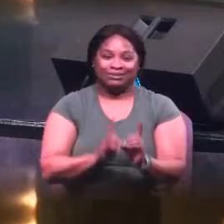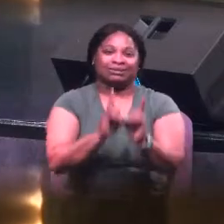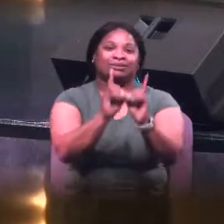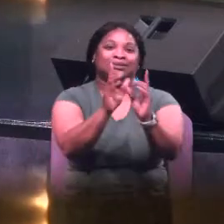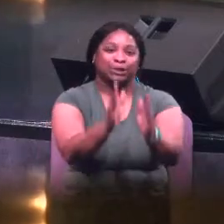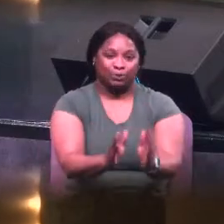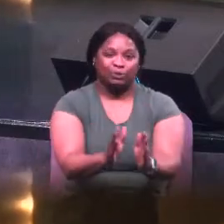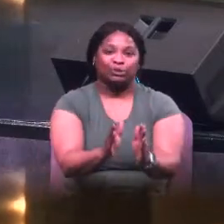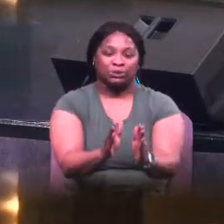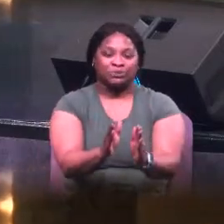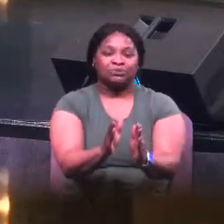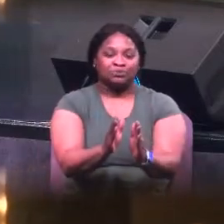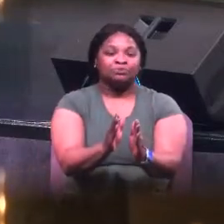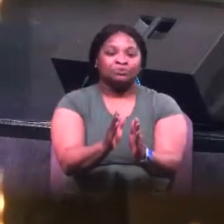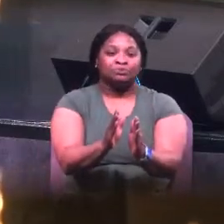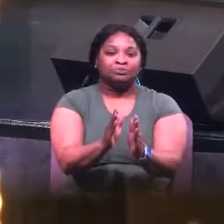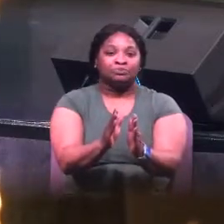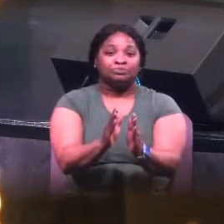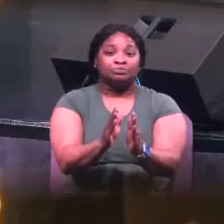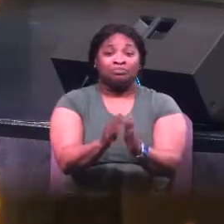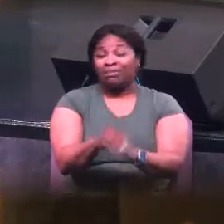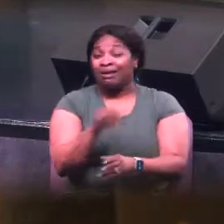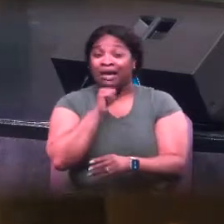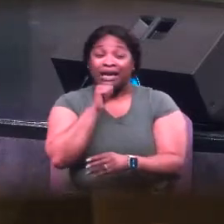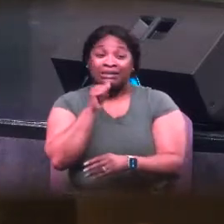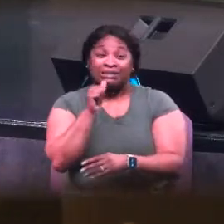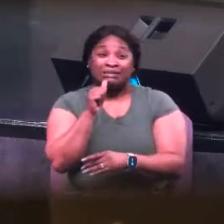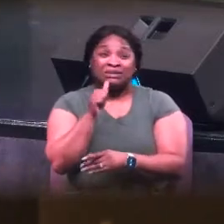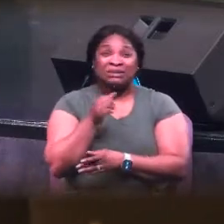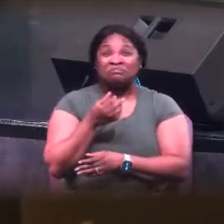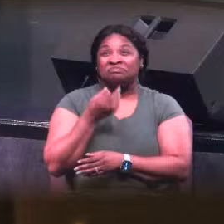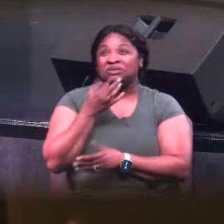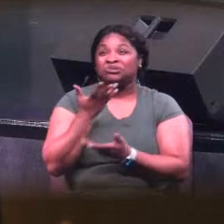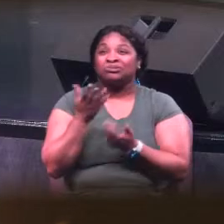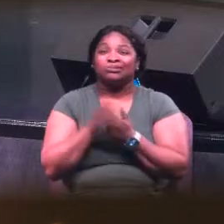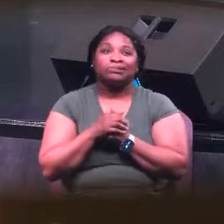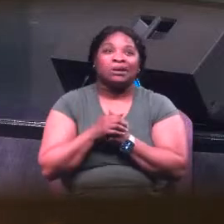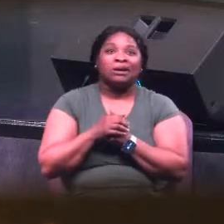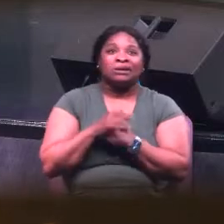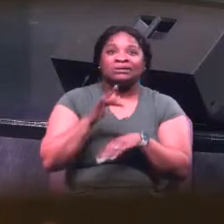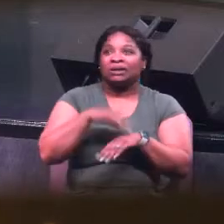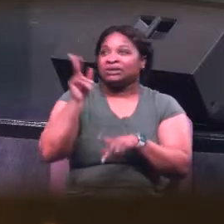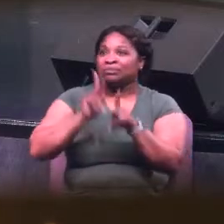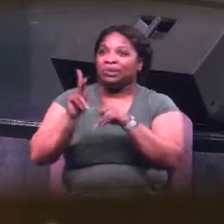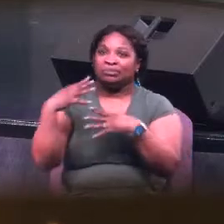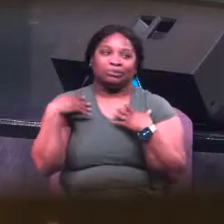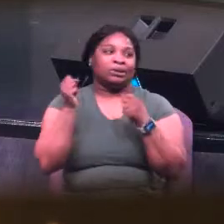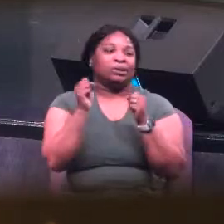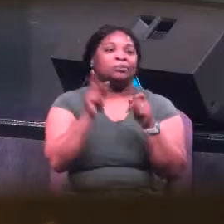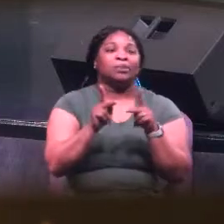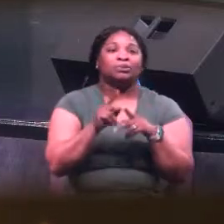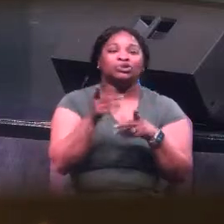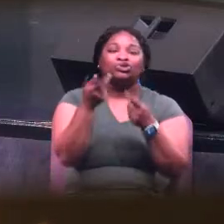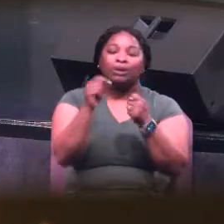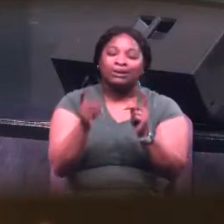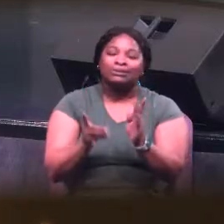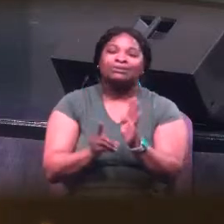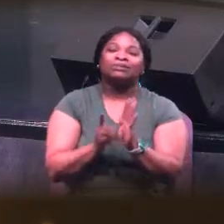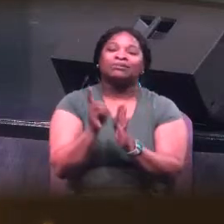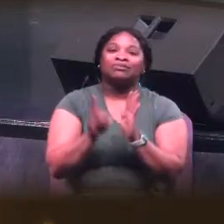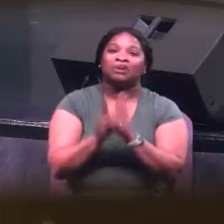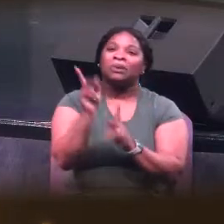disciples. He's not just interested in touching people and healing people. He's trying to develop people, because